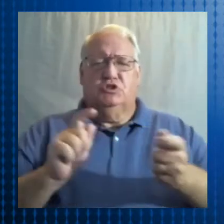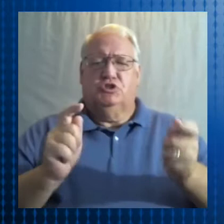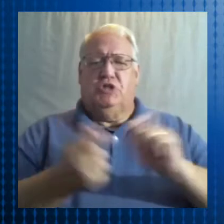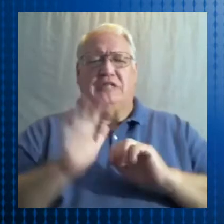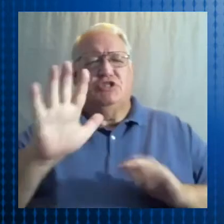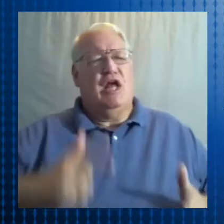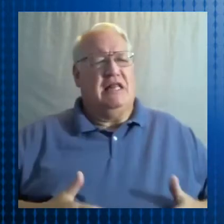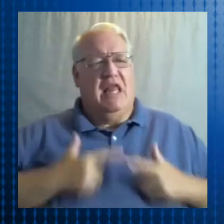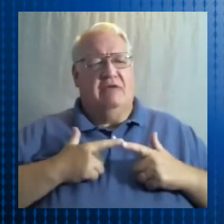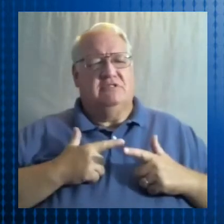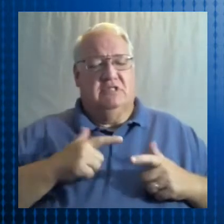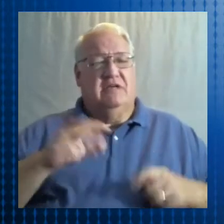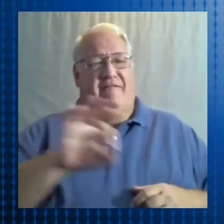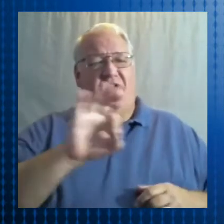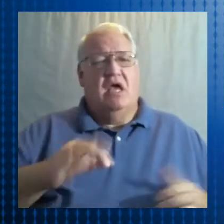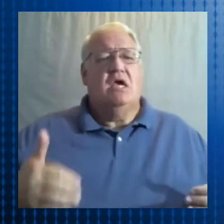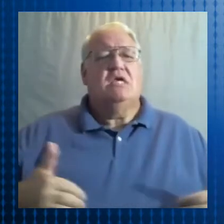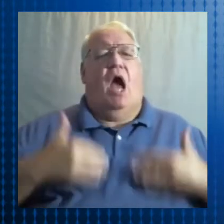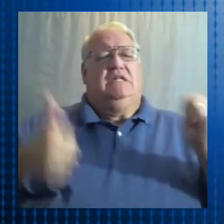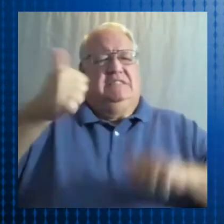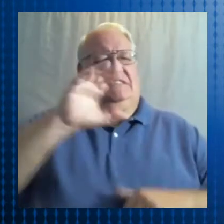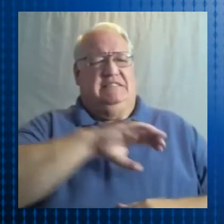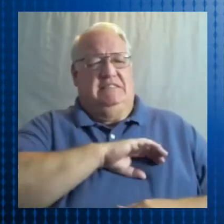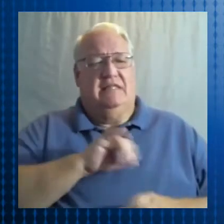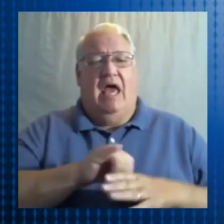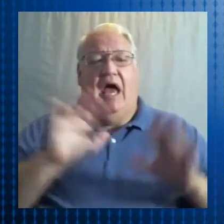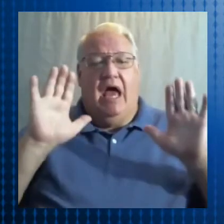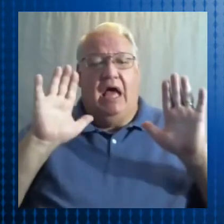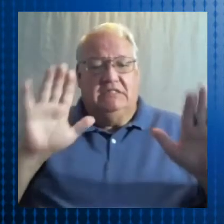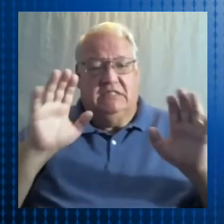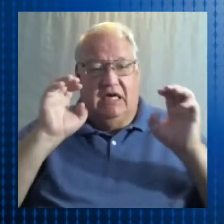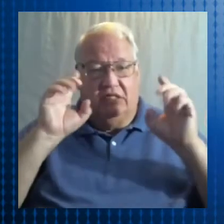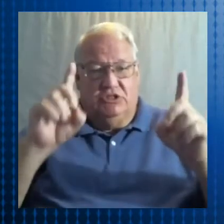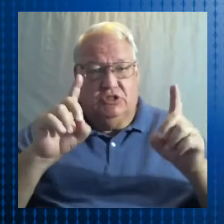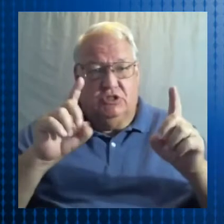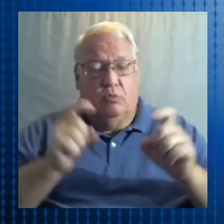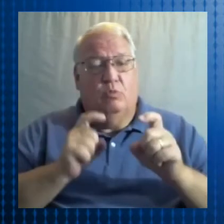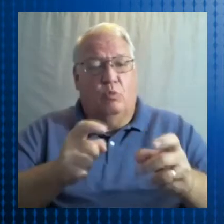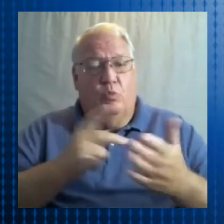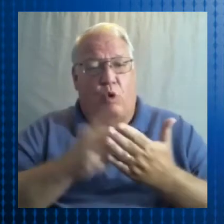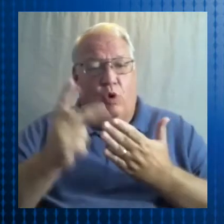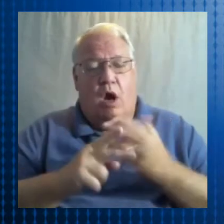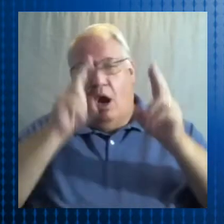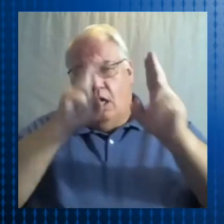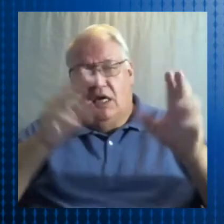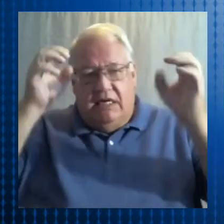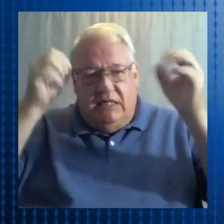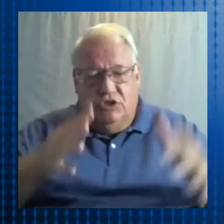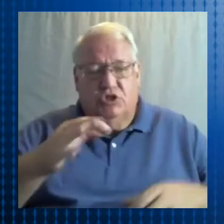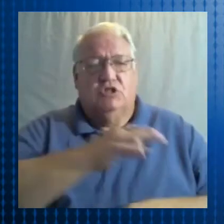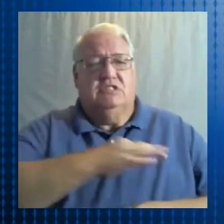of Flint's youngest citizens. The Excellence in Education Awards program honors teachers, staff, and administrators